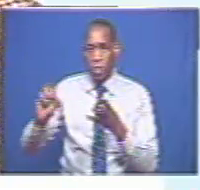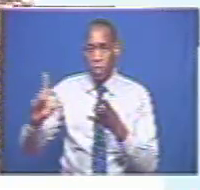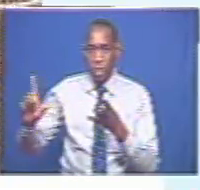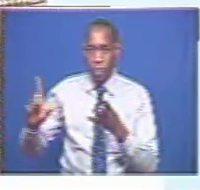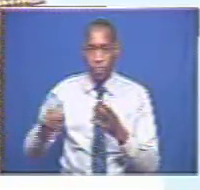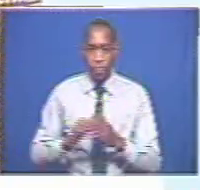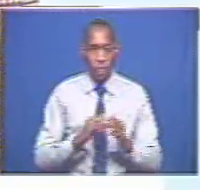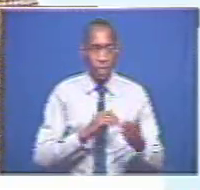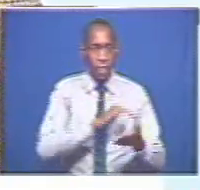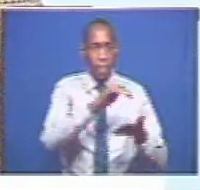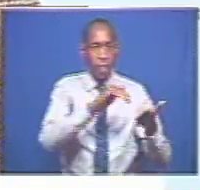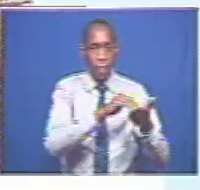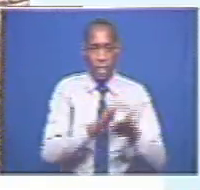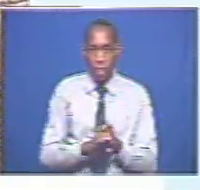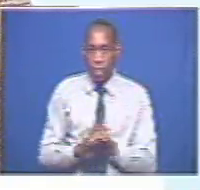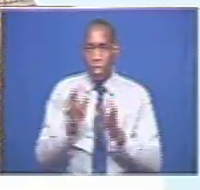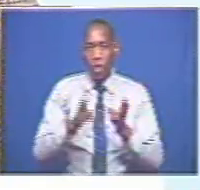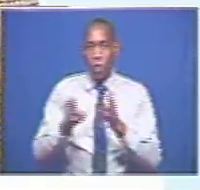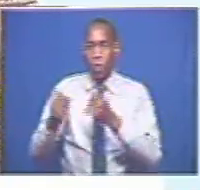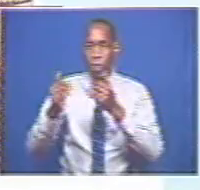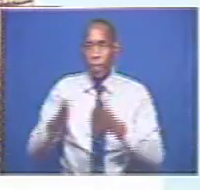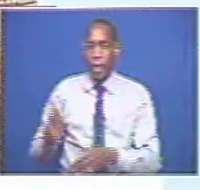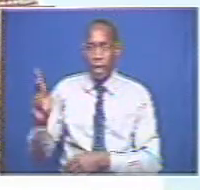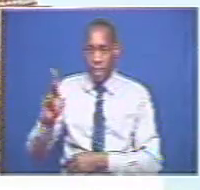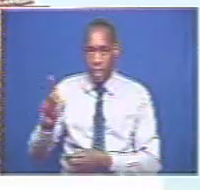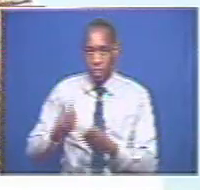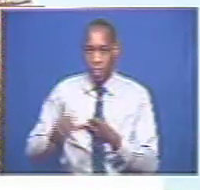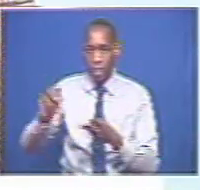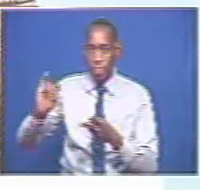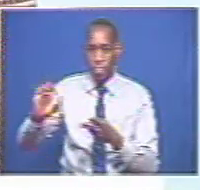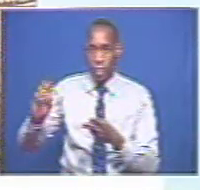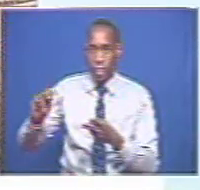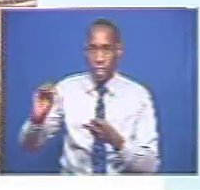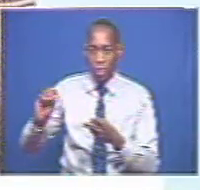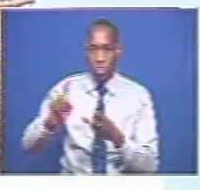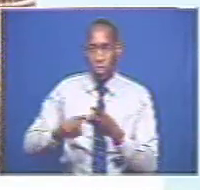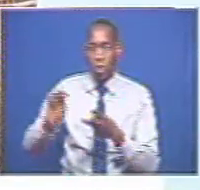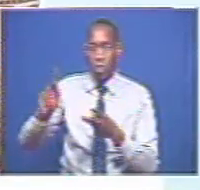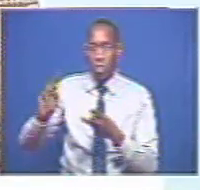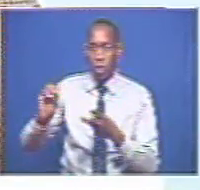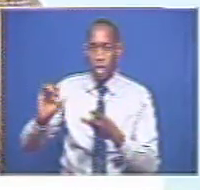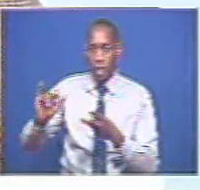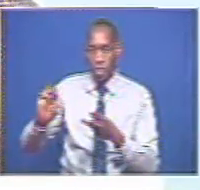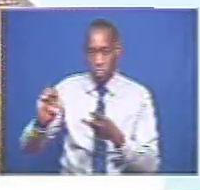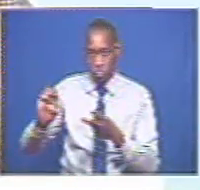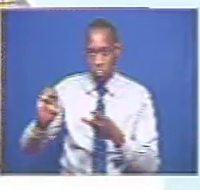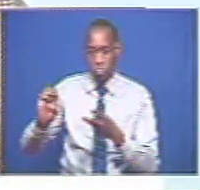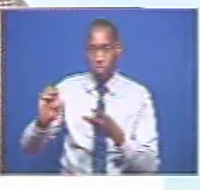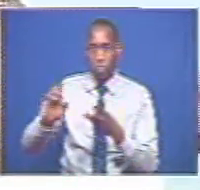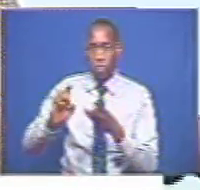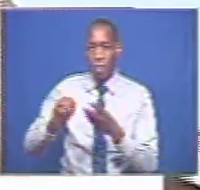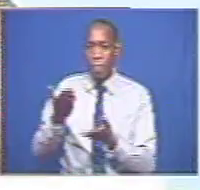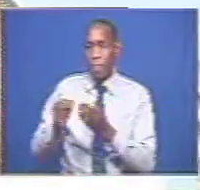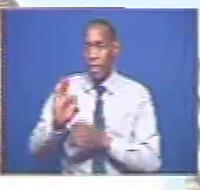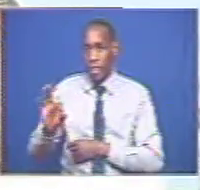Midfield? Midfield, definitely the usual suspects. Kahata, Mieno, maybe Okeo. Should start, maybe they should play 3 at the